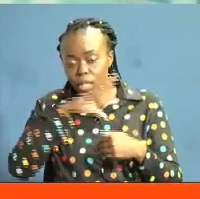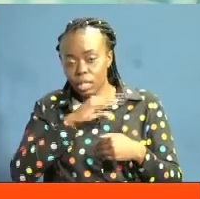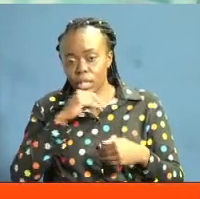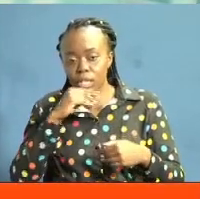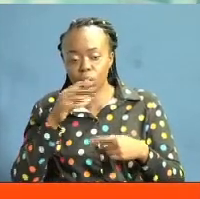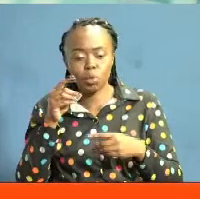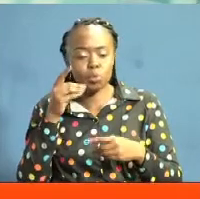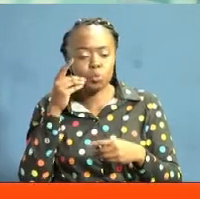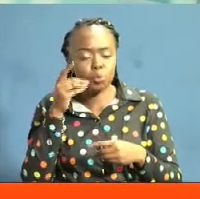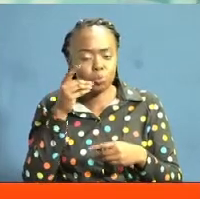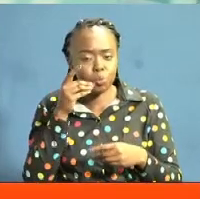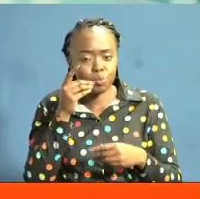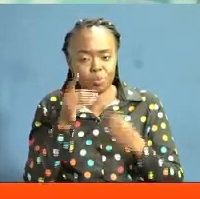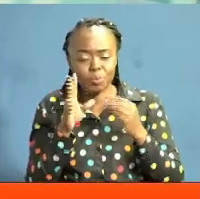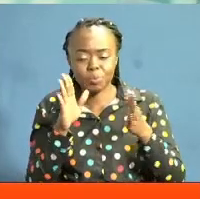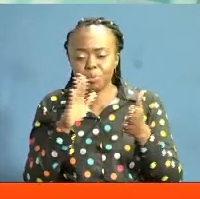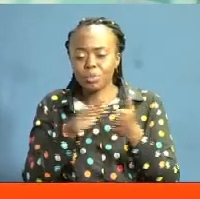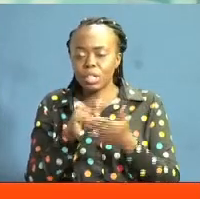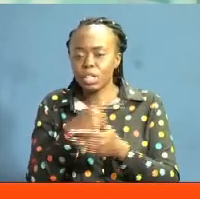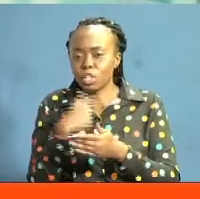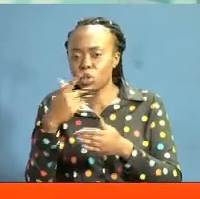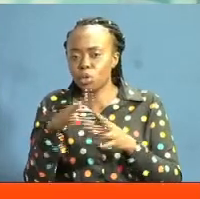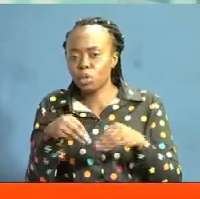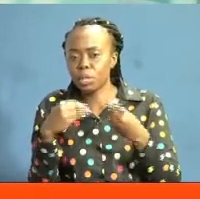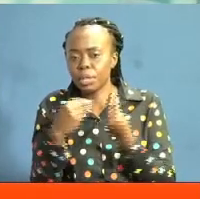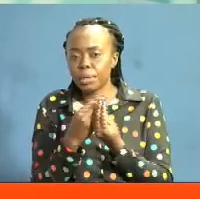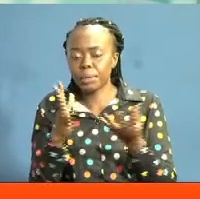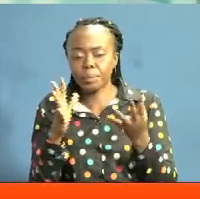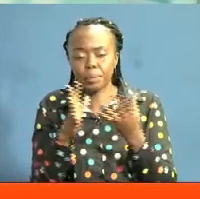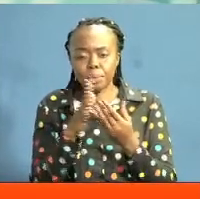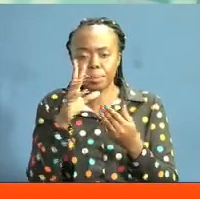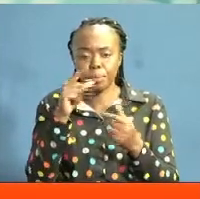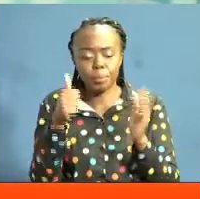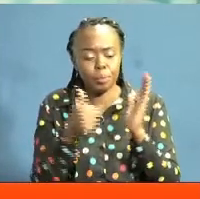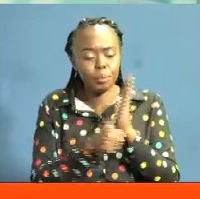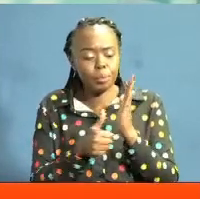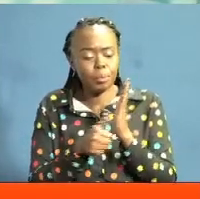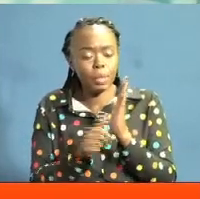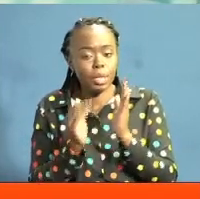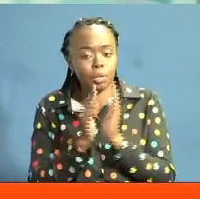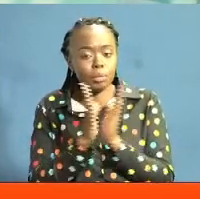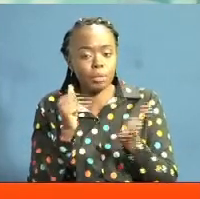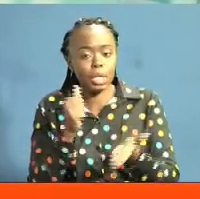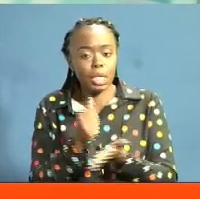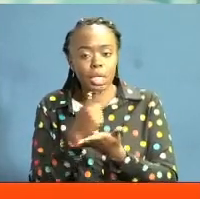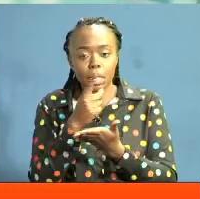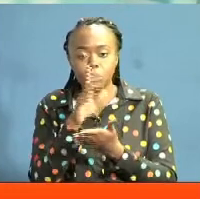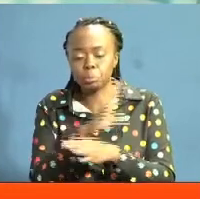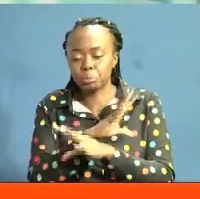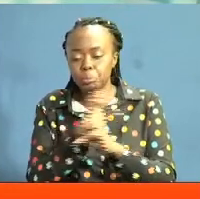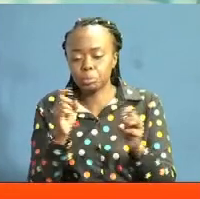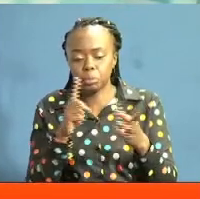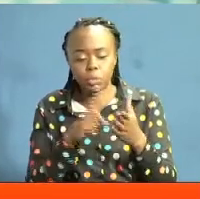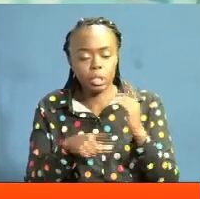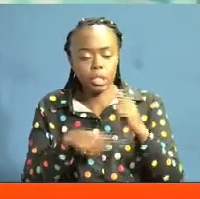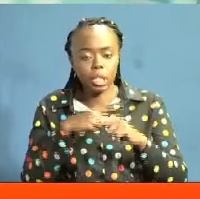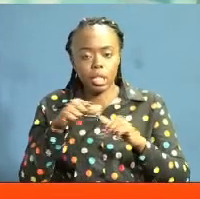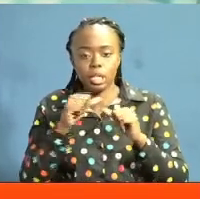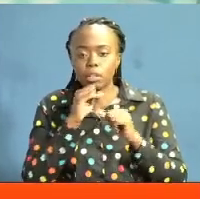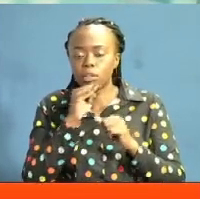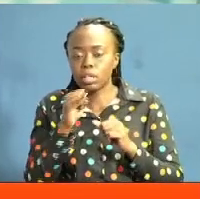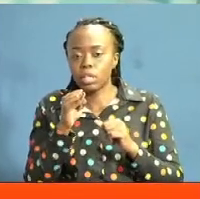taking drugs. That will only give you a compounded problem. It will not help you. Mm-hmm. What you need to do